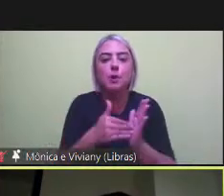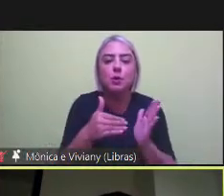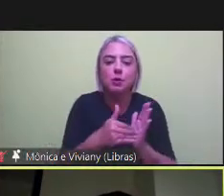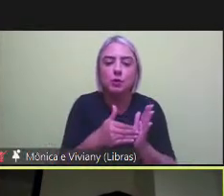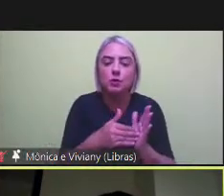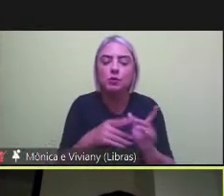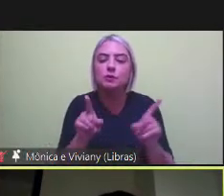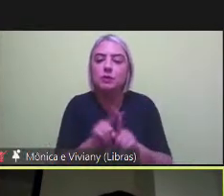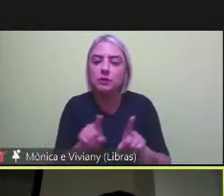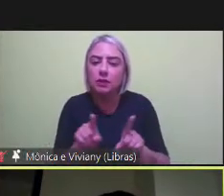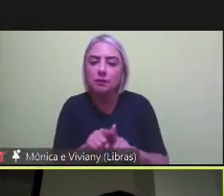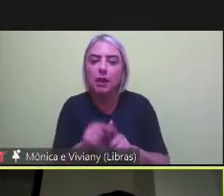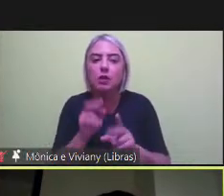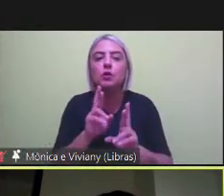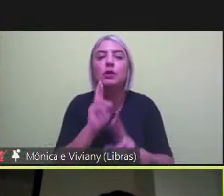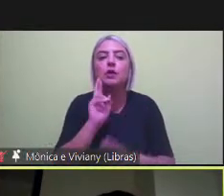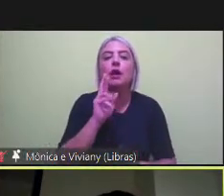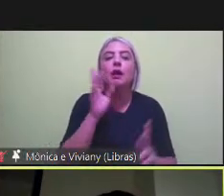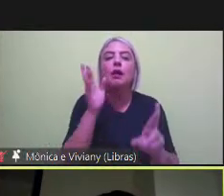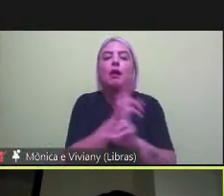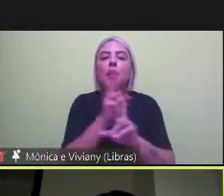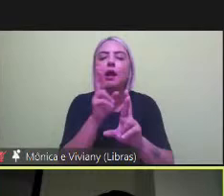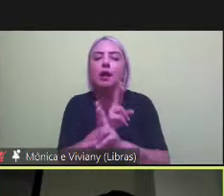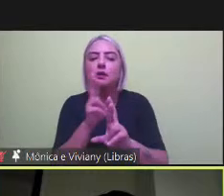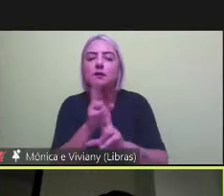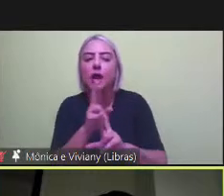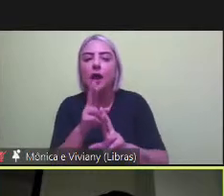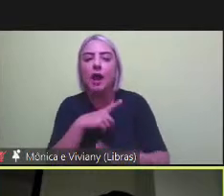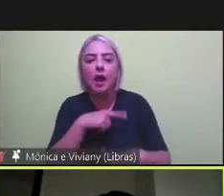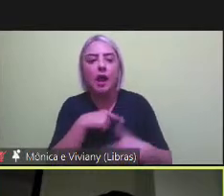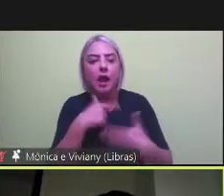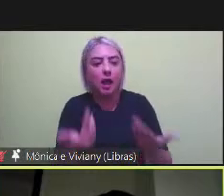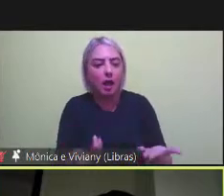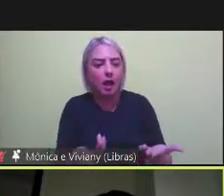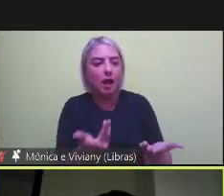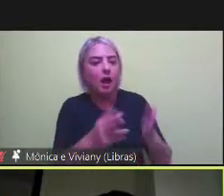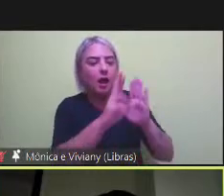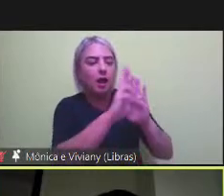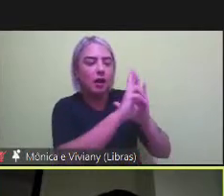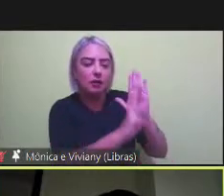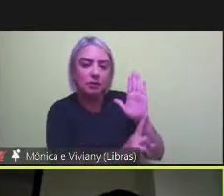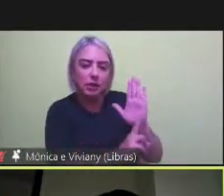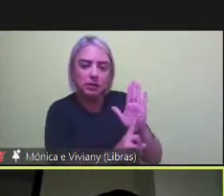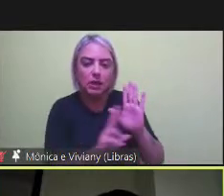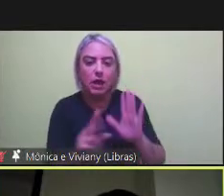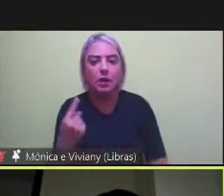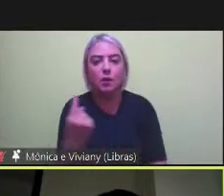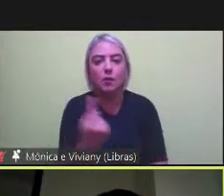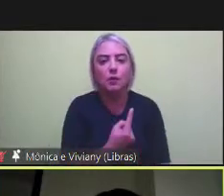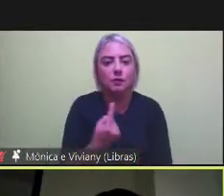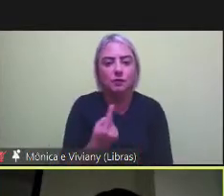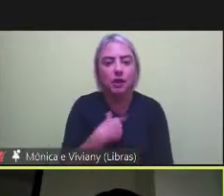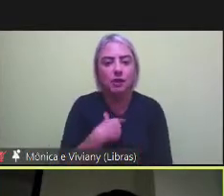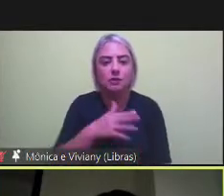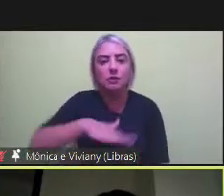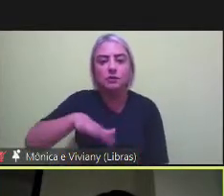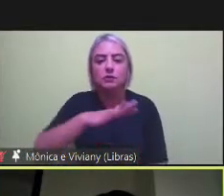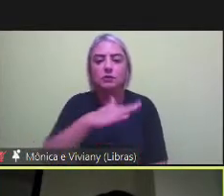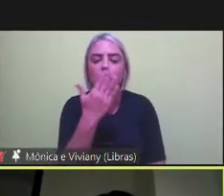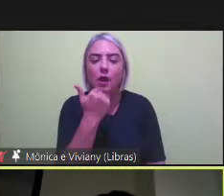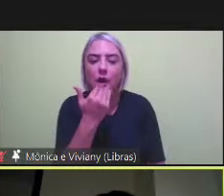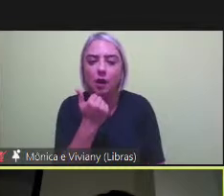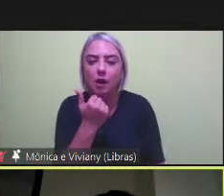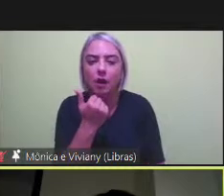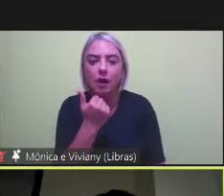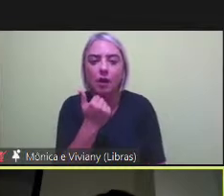And the last thing I want to mention concerning the measures that we're implementing for the change